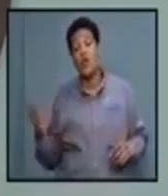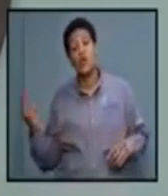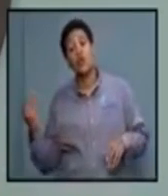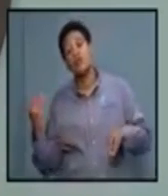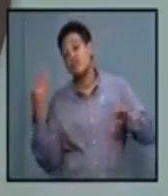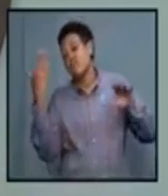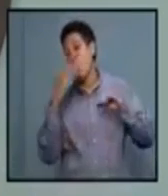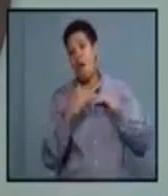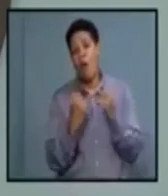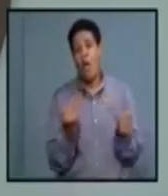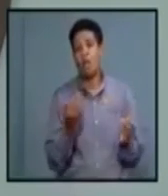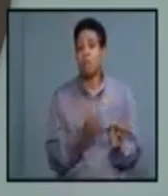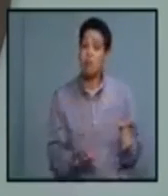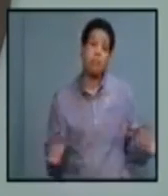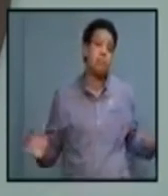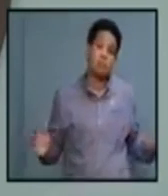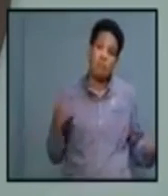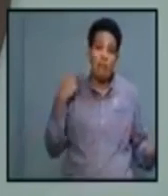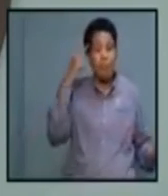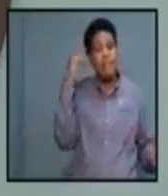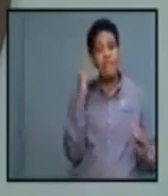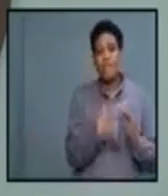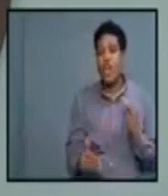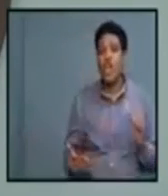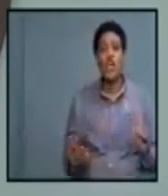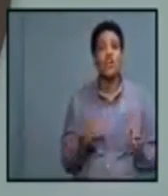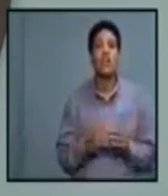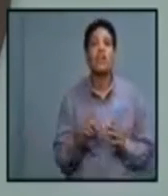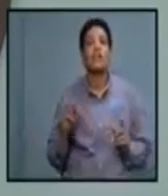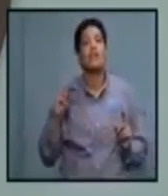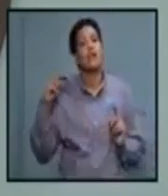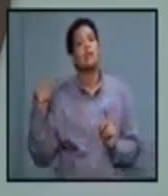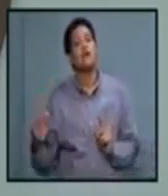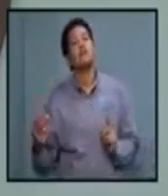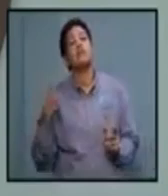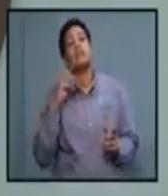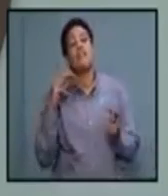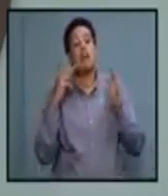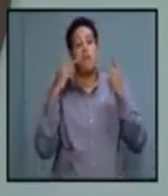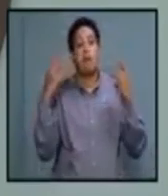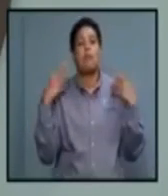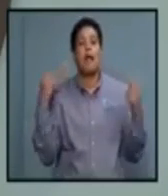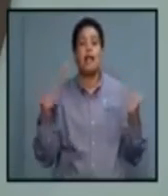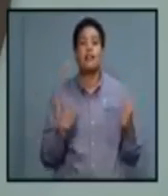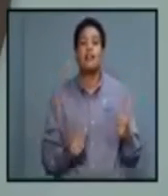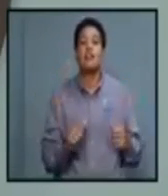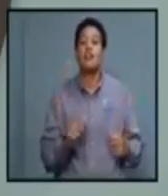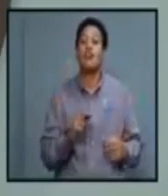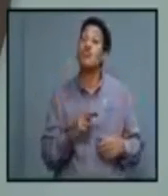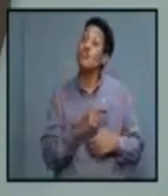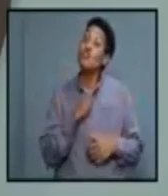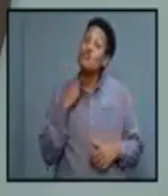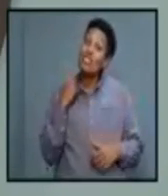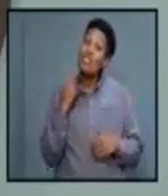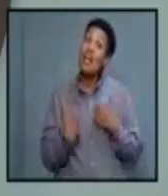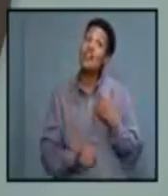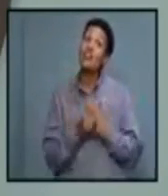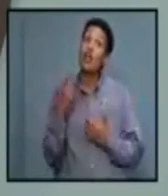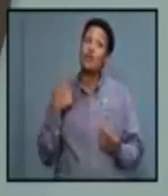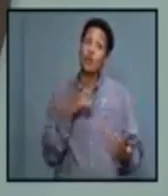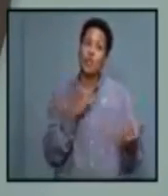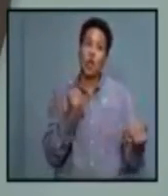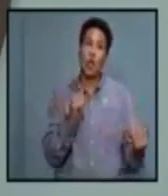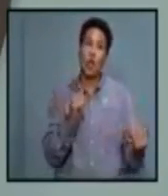modality. And I think that is quite fair within the context of the public health threat that we face.